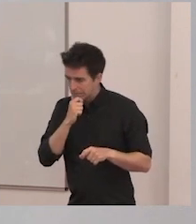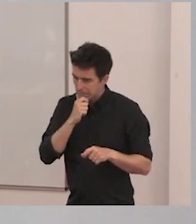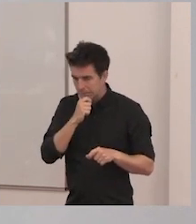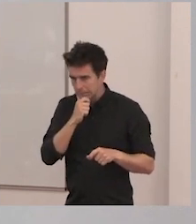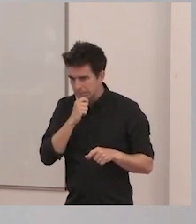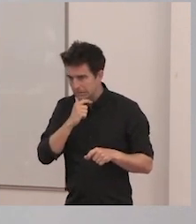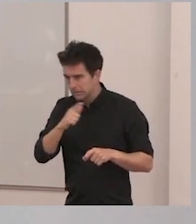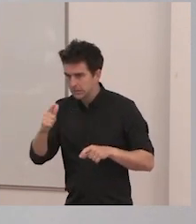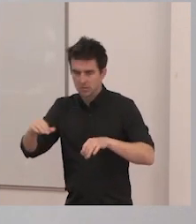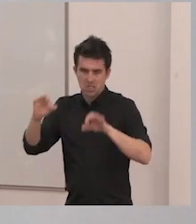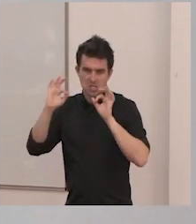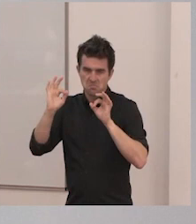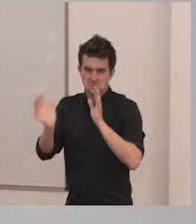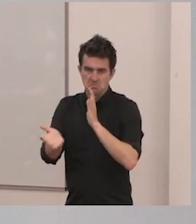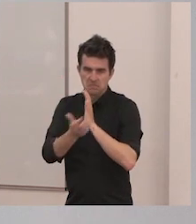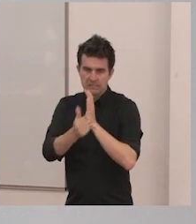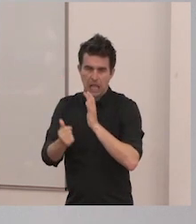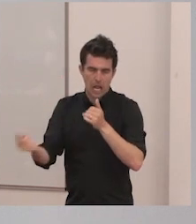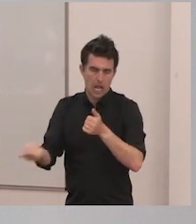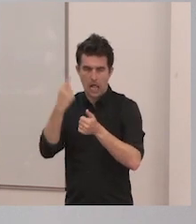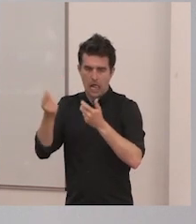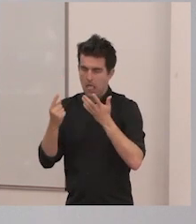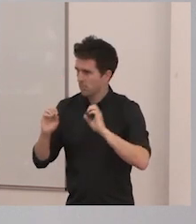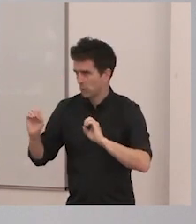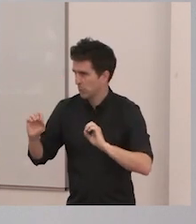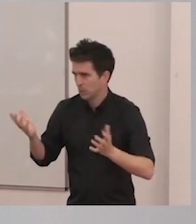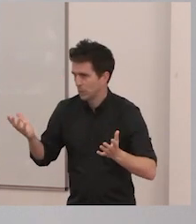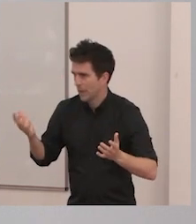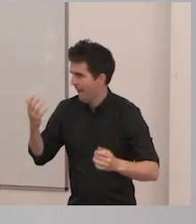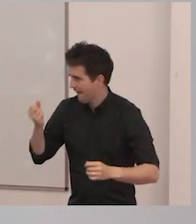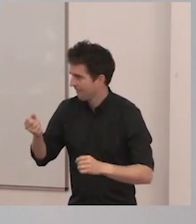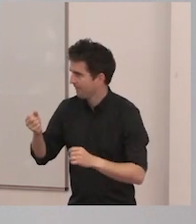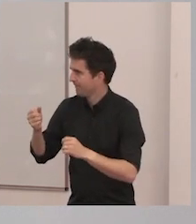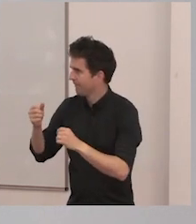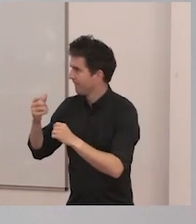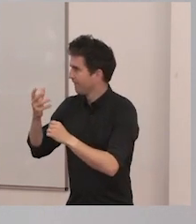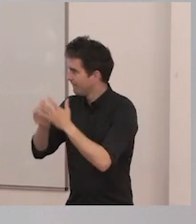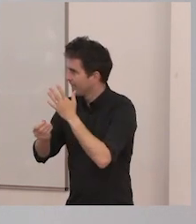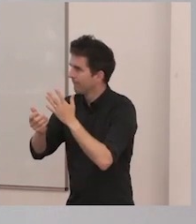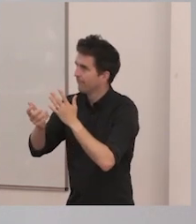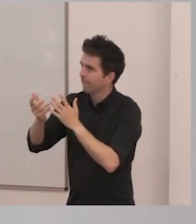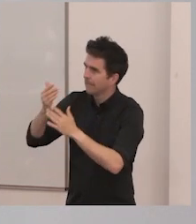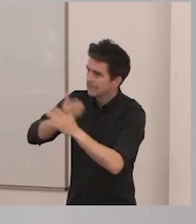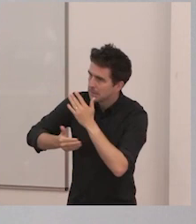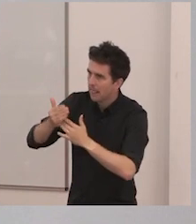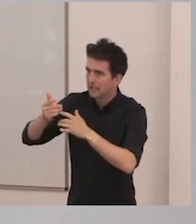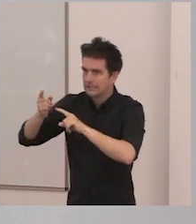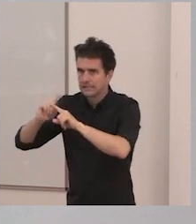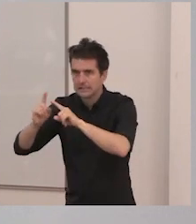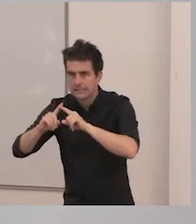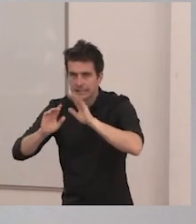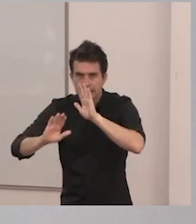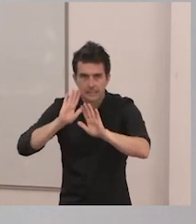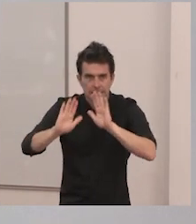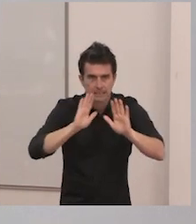should never be the basis for the denial or diminishment of human rights. This holds